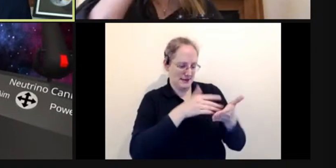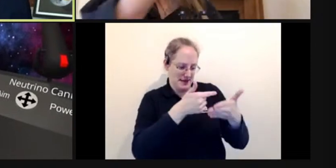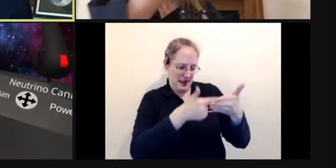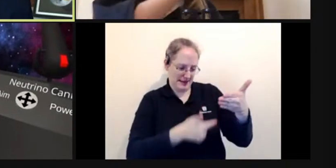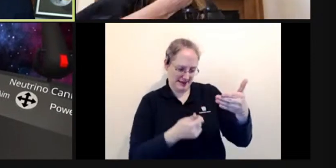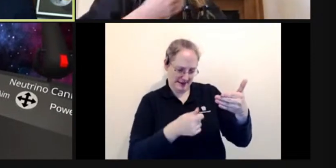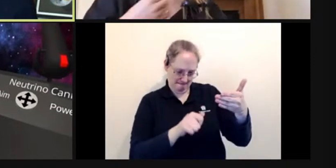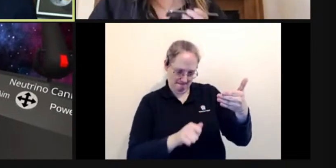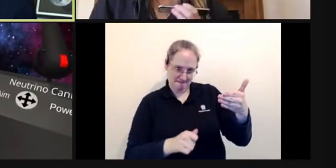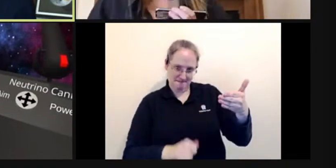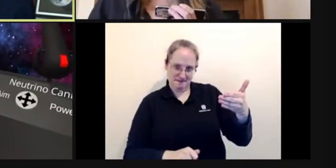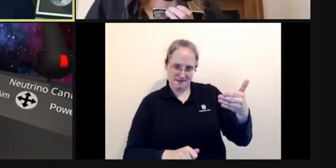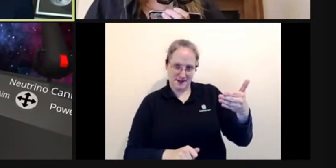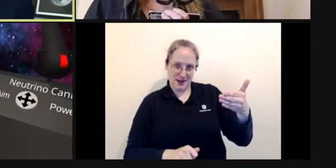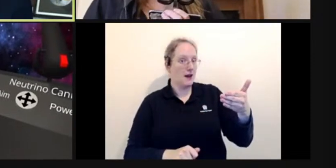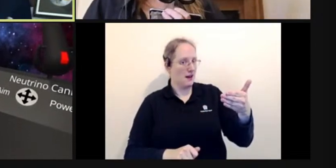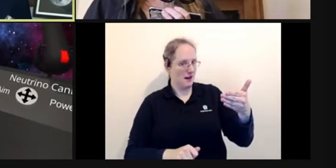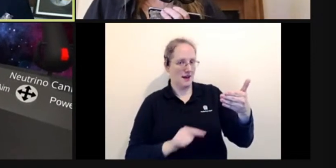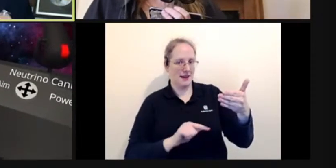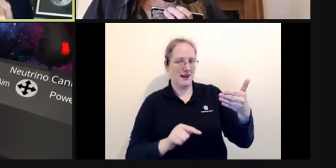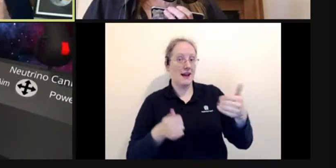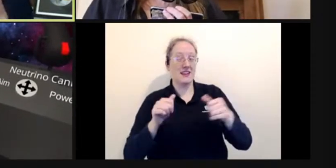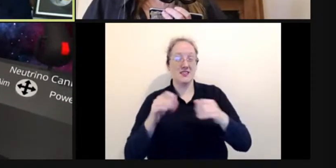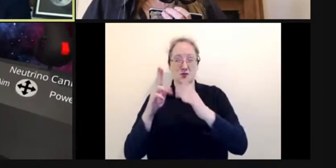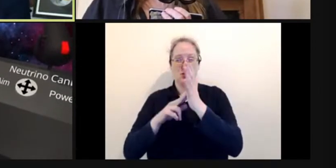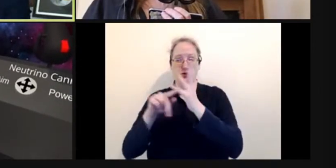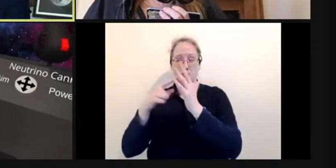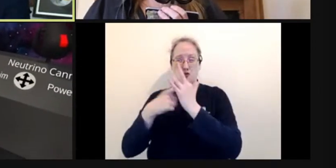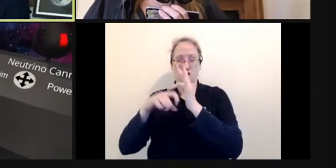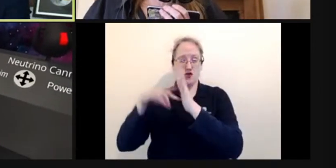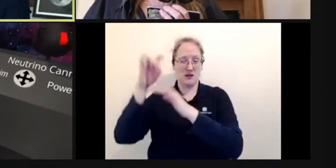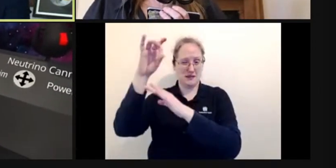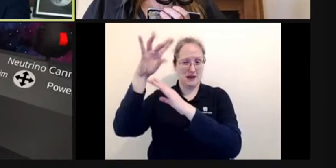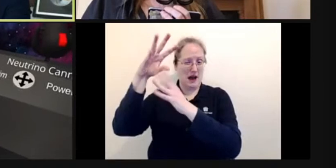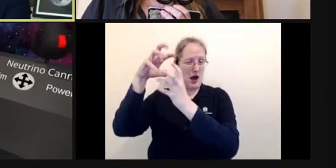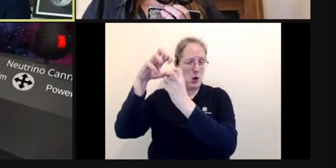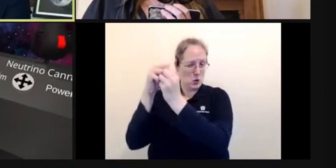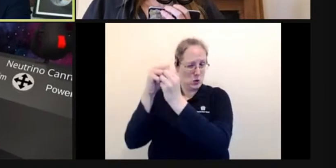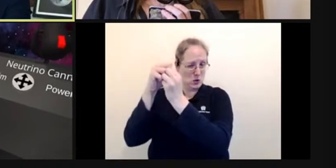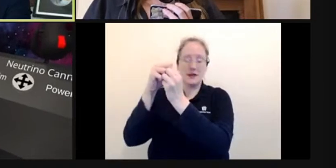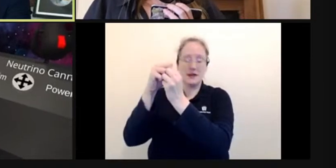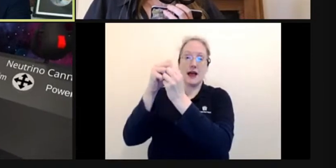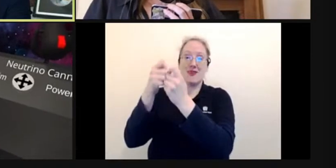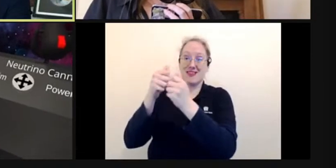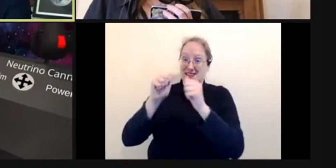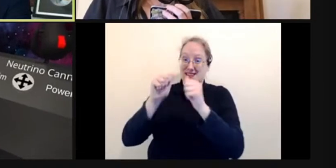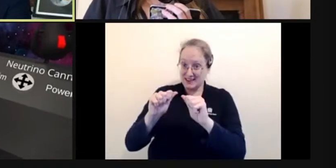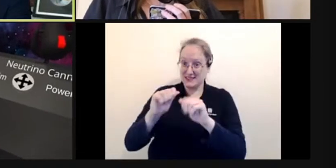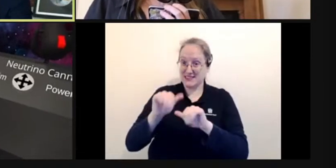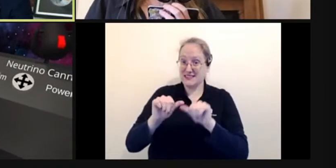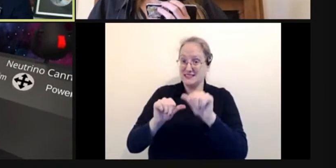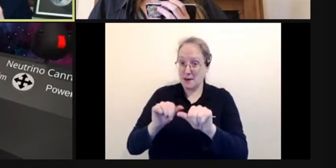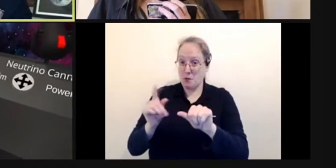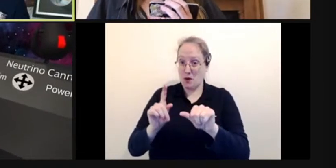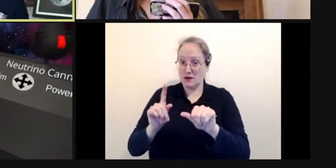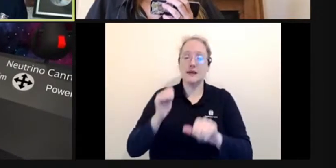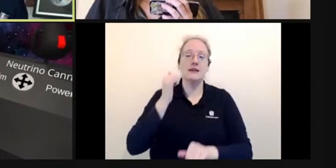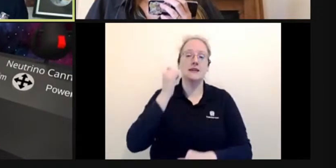even denser than a neutron star, and that is a black hole. So there's a little black dot, so click